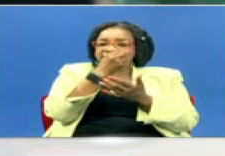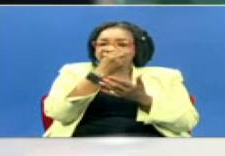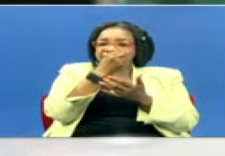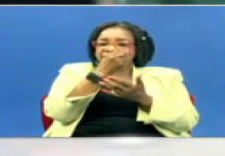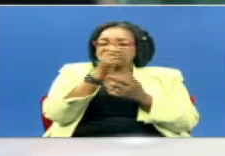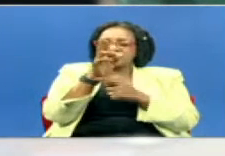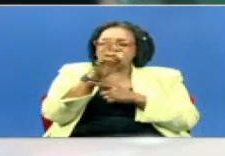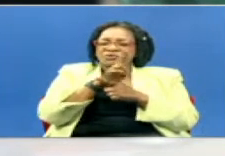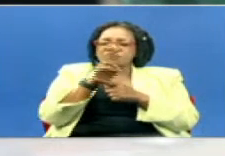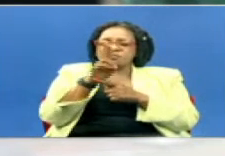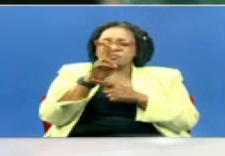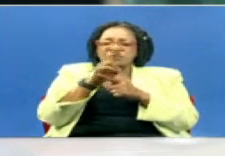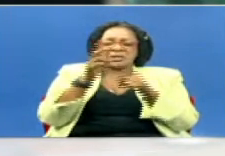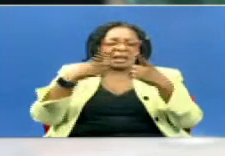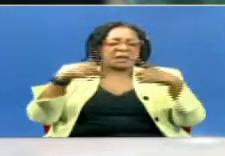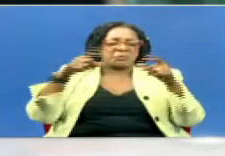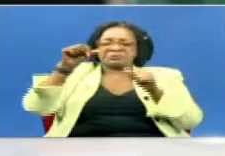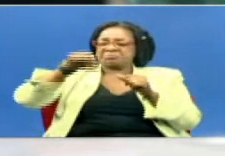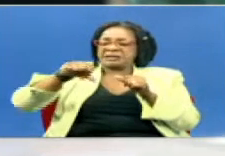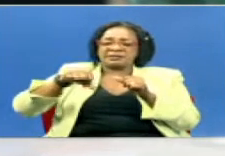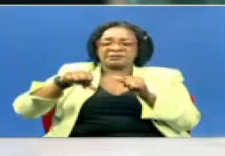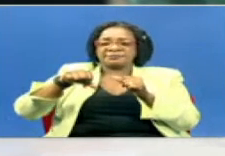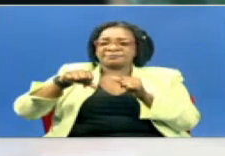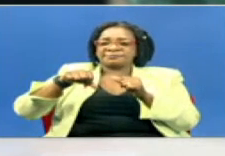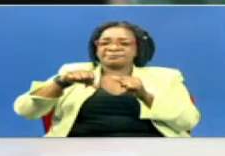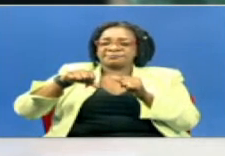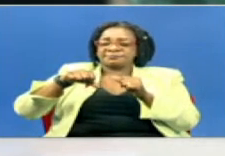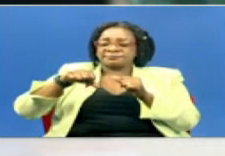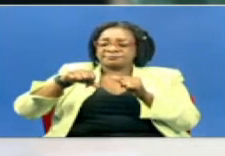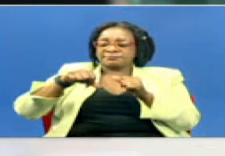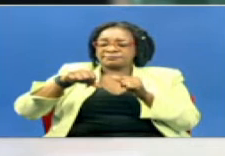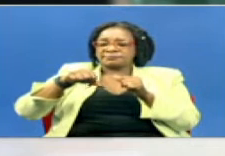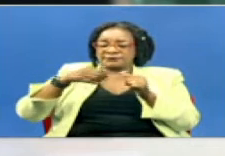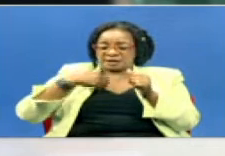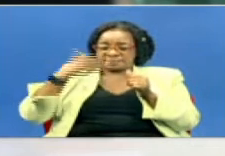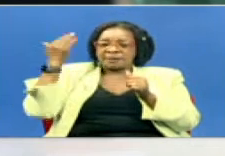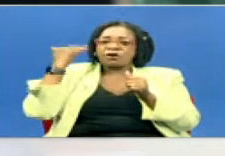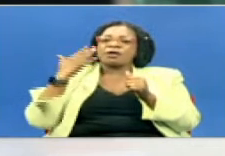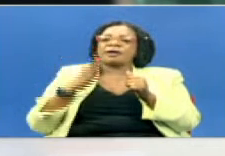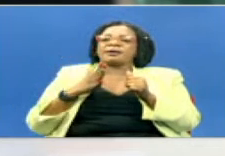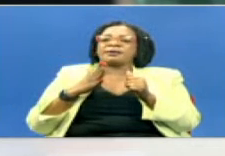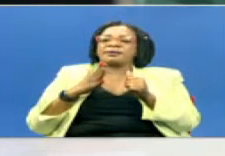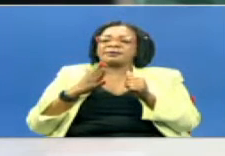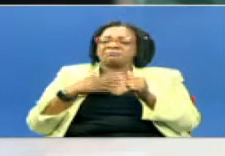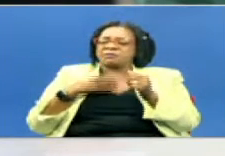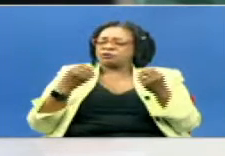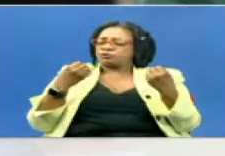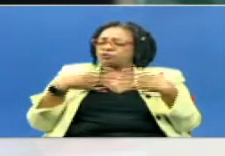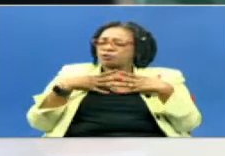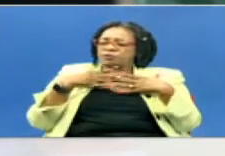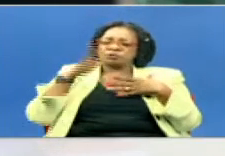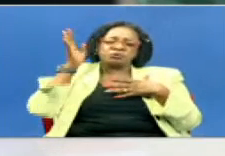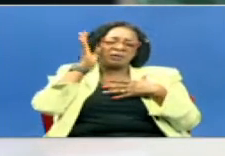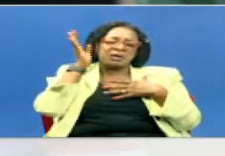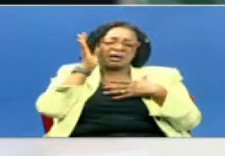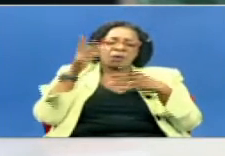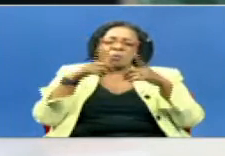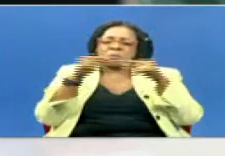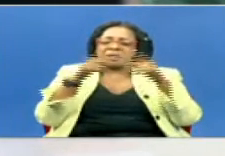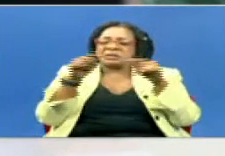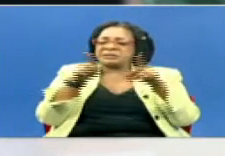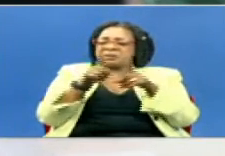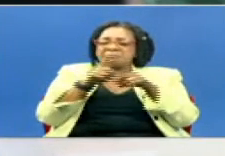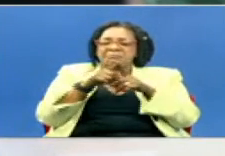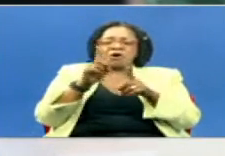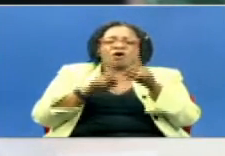use unpalatable language, right? I'm a lawyer. I was saddened to hear words like hot air coming from the